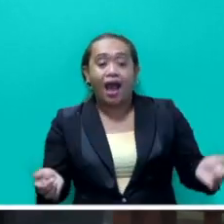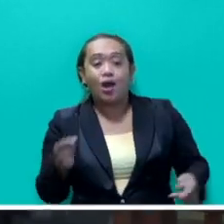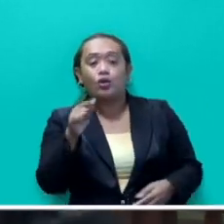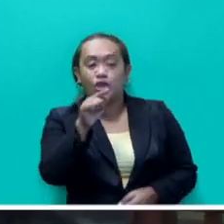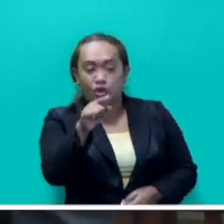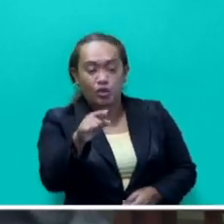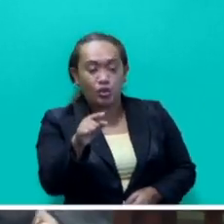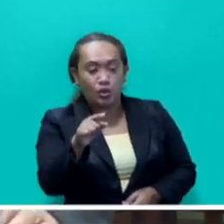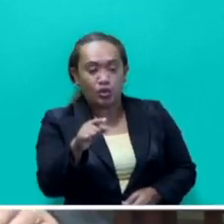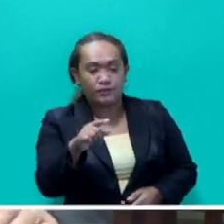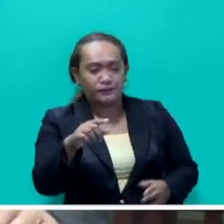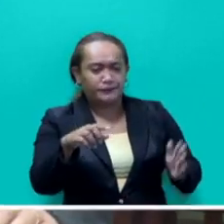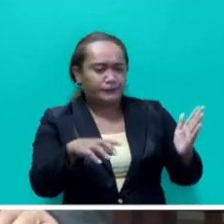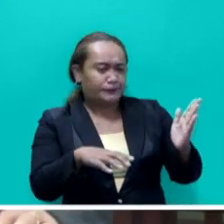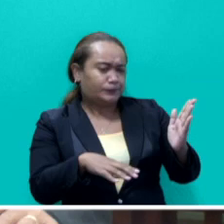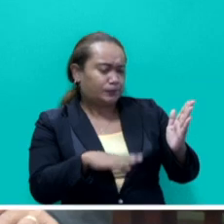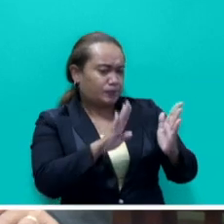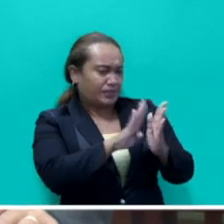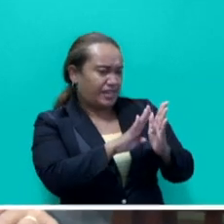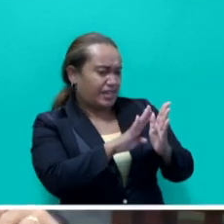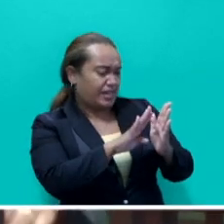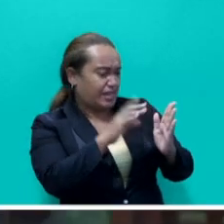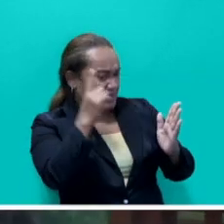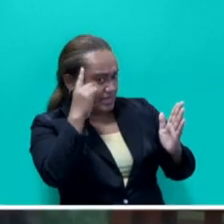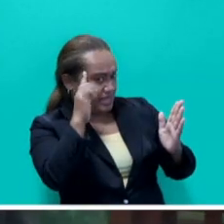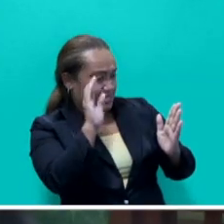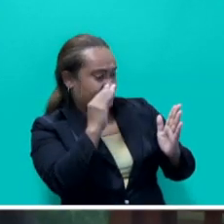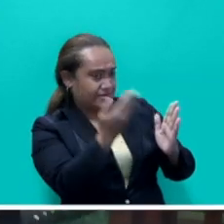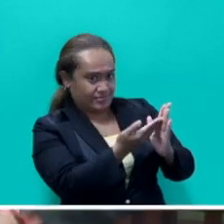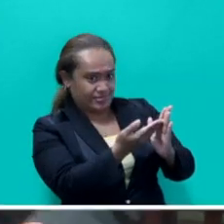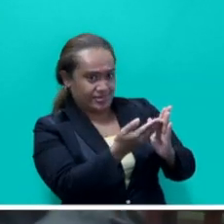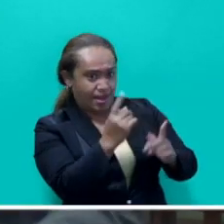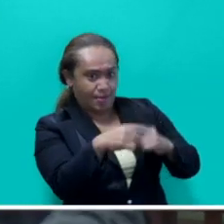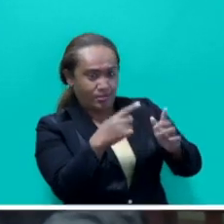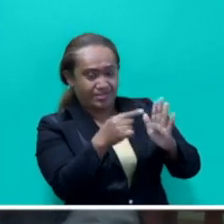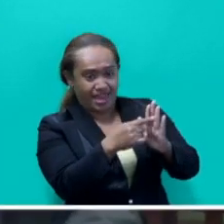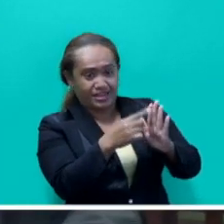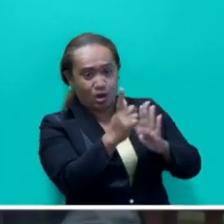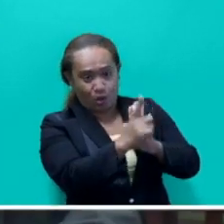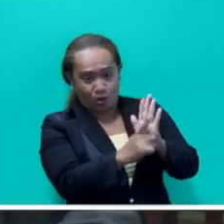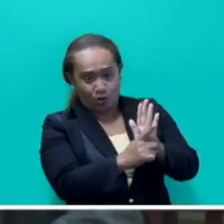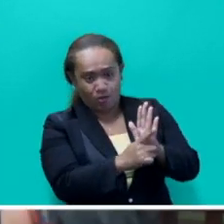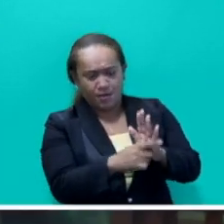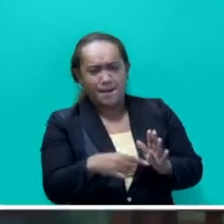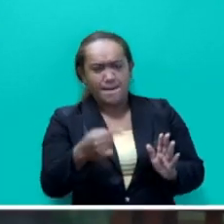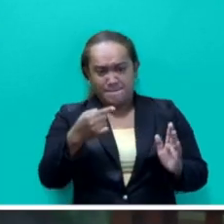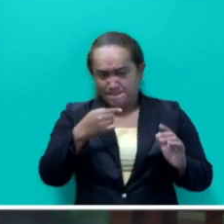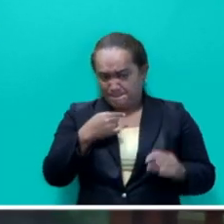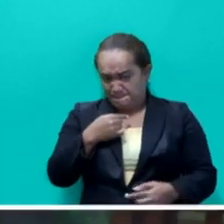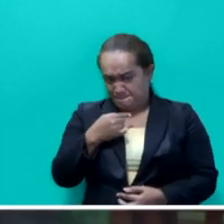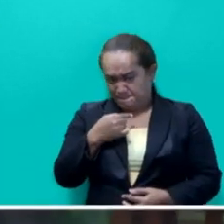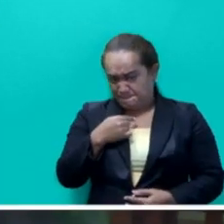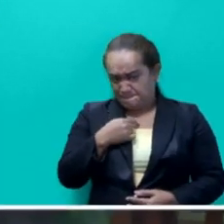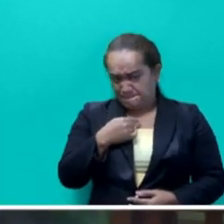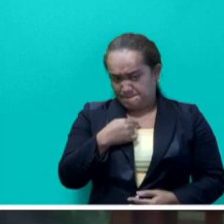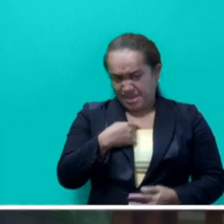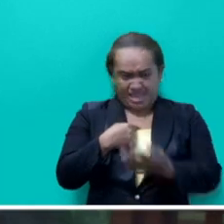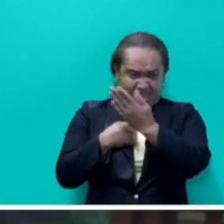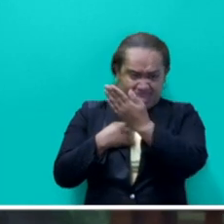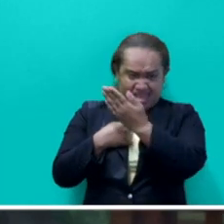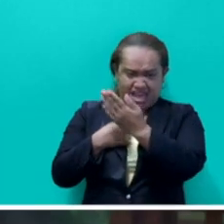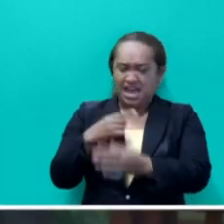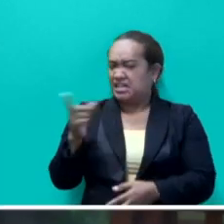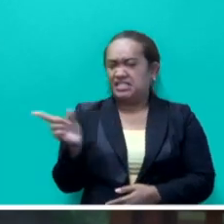for me, as a member of parliament, I did not want to listen to all the advices.